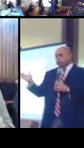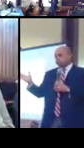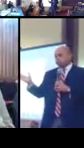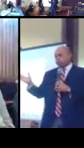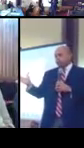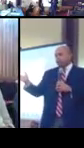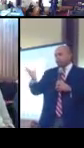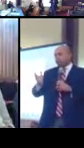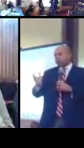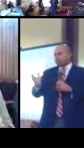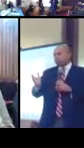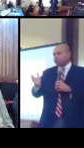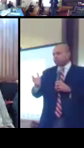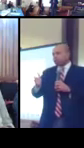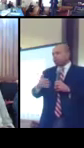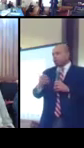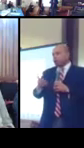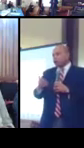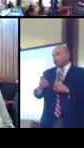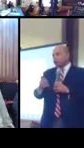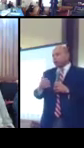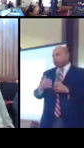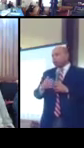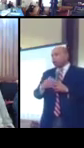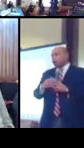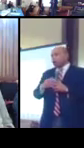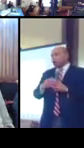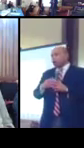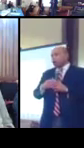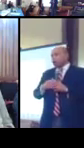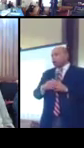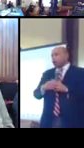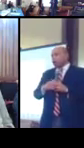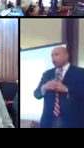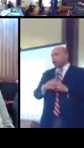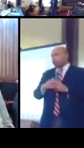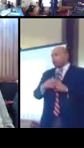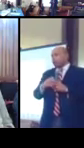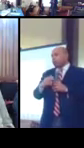neighborhood staff to have some committee. So right now,